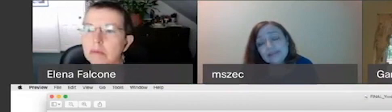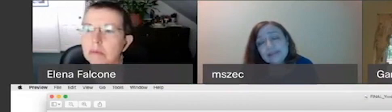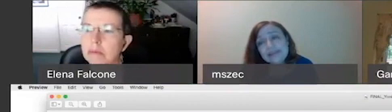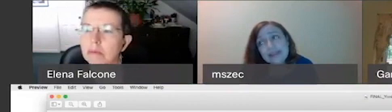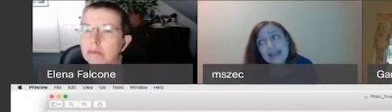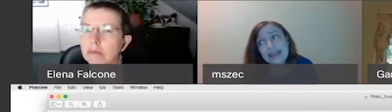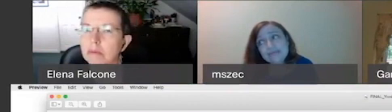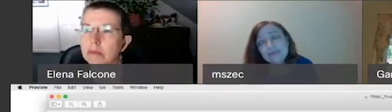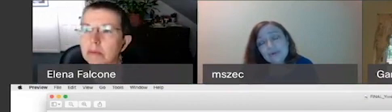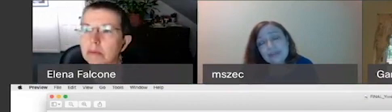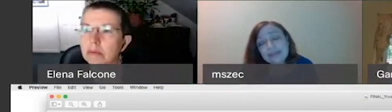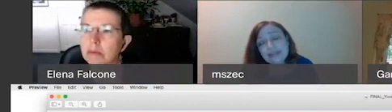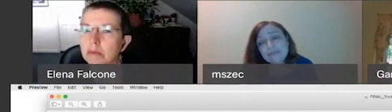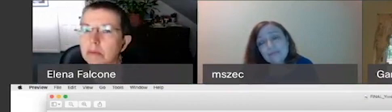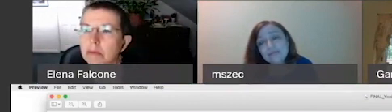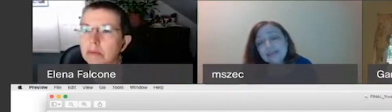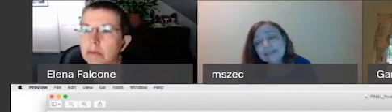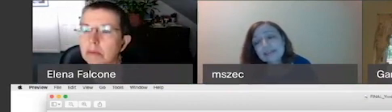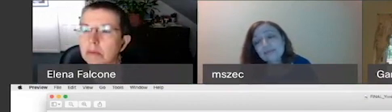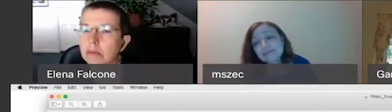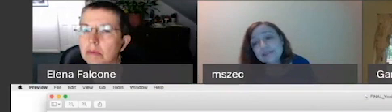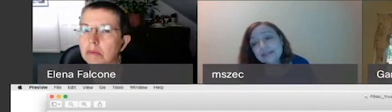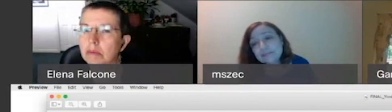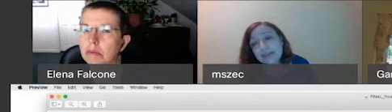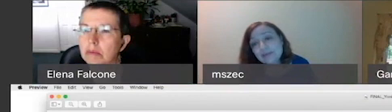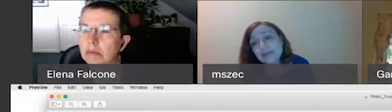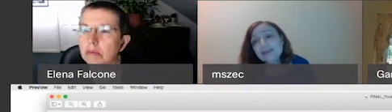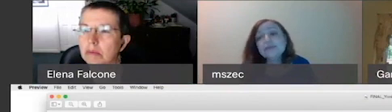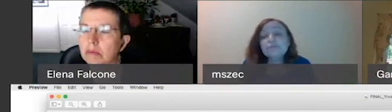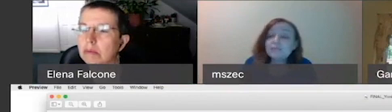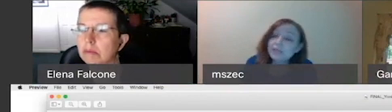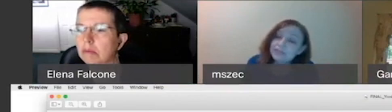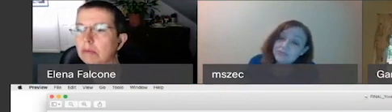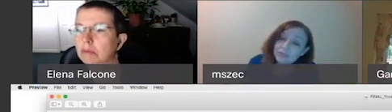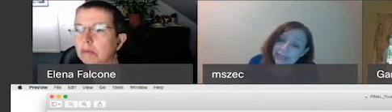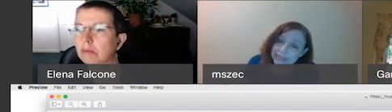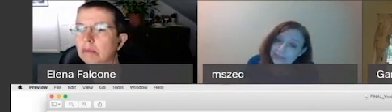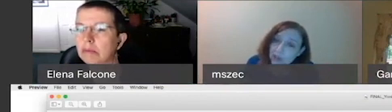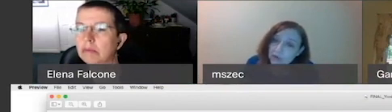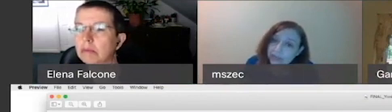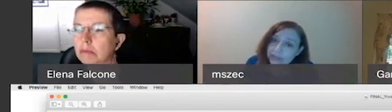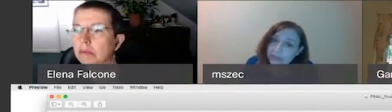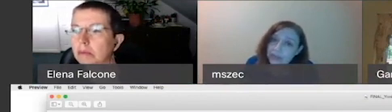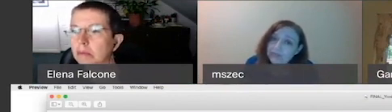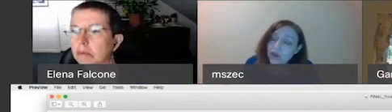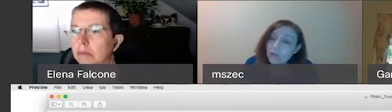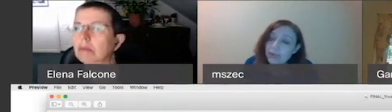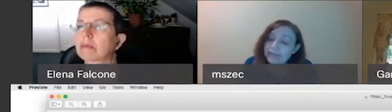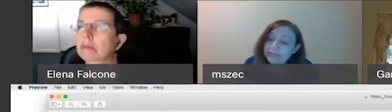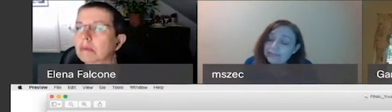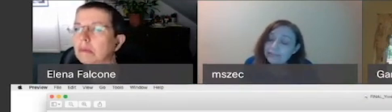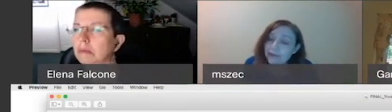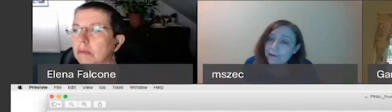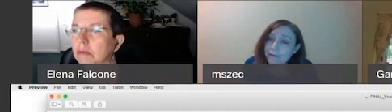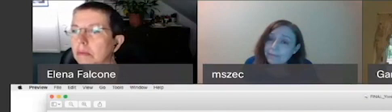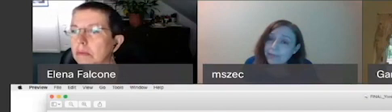will then have the burden of proving that the reason they didn't pay their rent it was because it was related to COVID. So